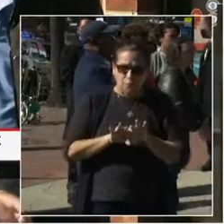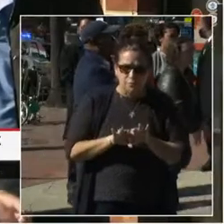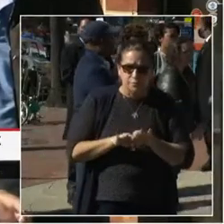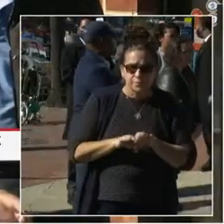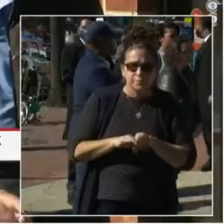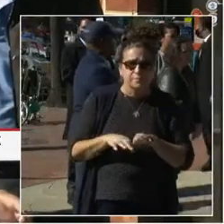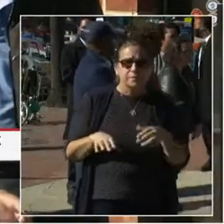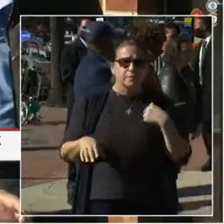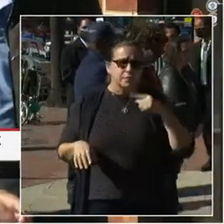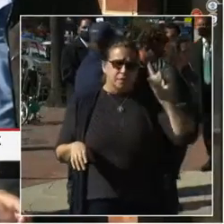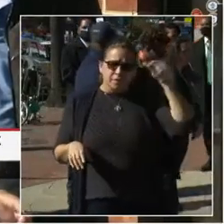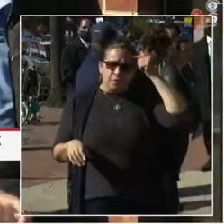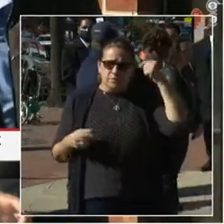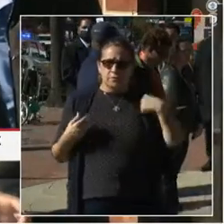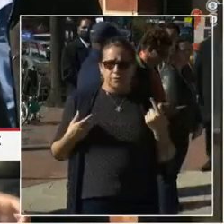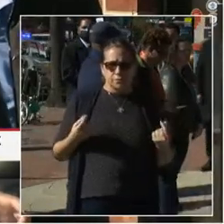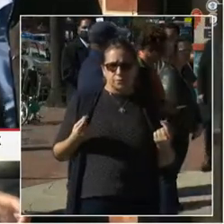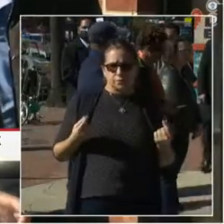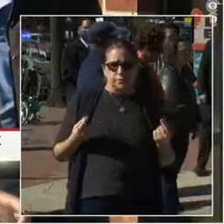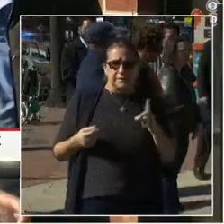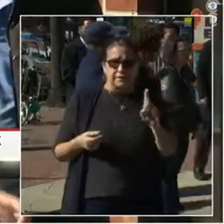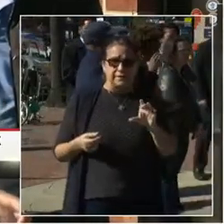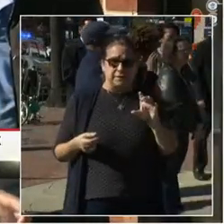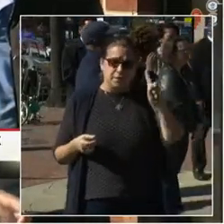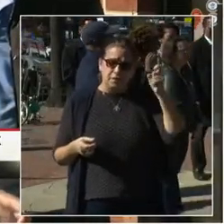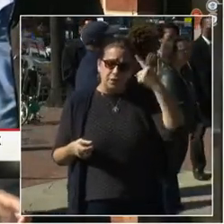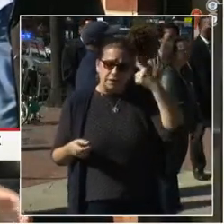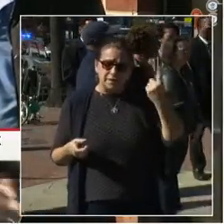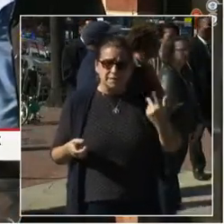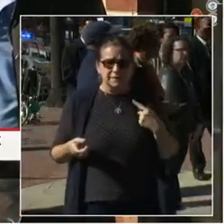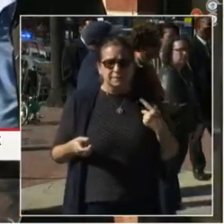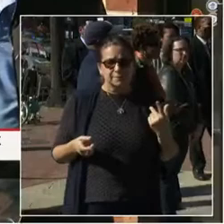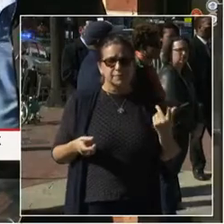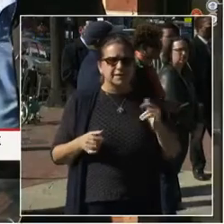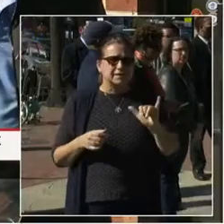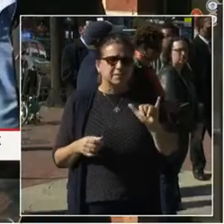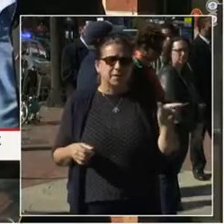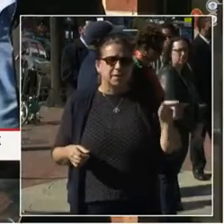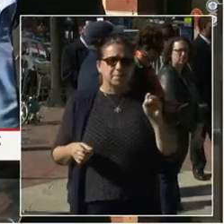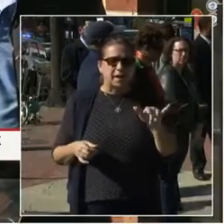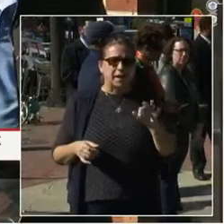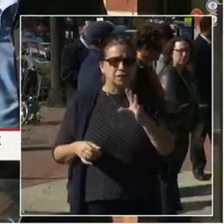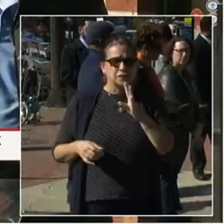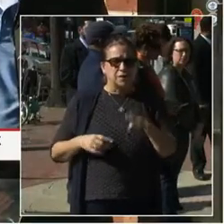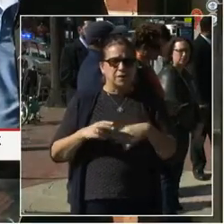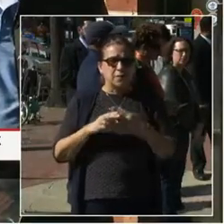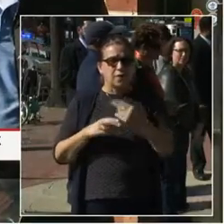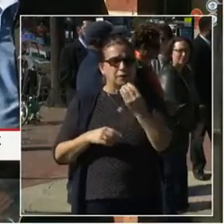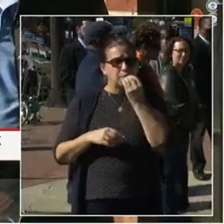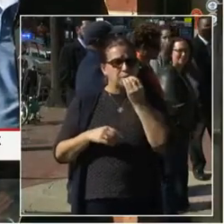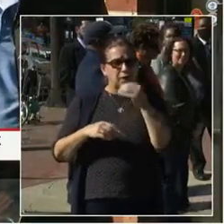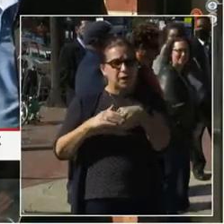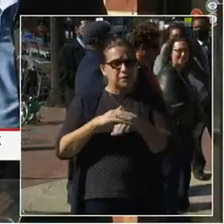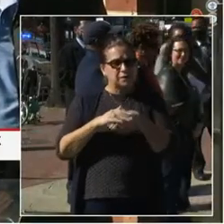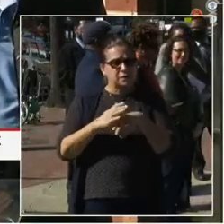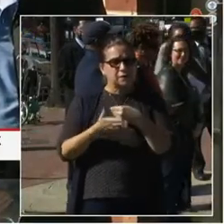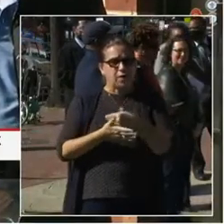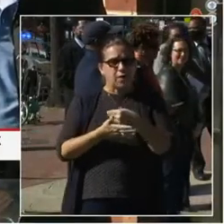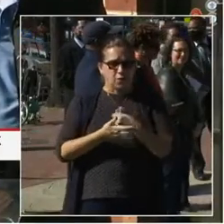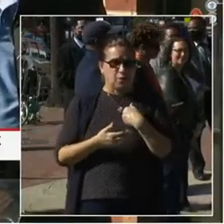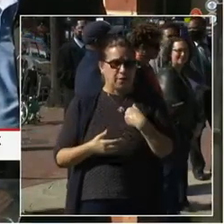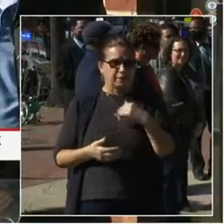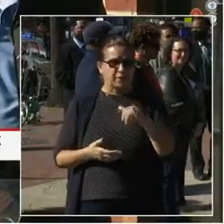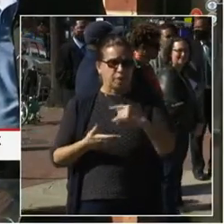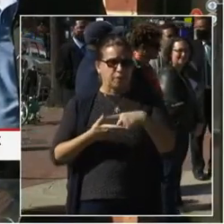Food Access Fund. The mayor and her partners on the council set up a fund of $58 million to support food